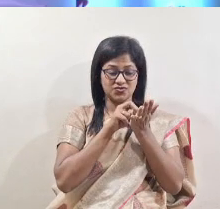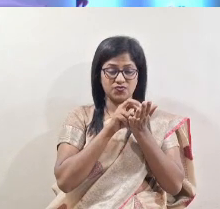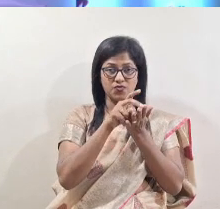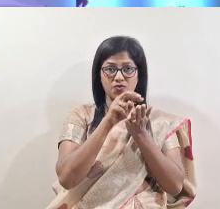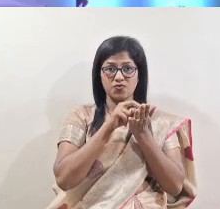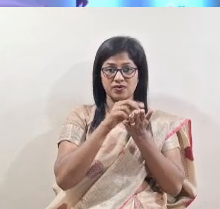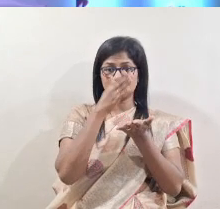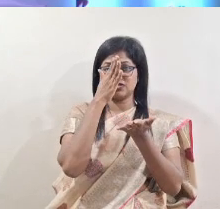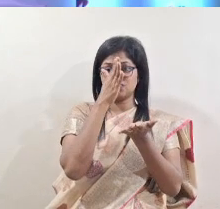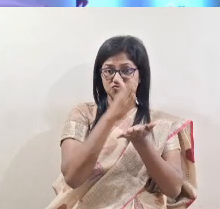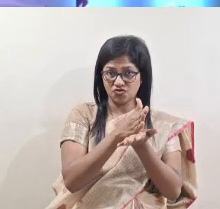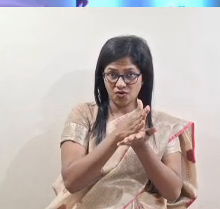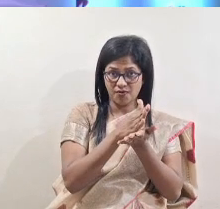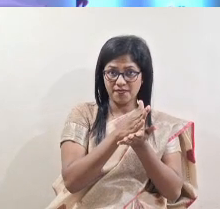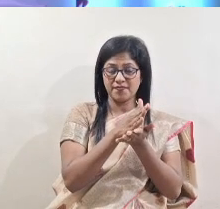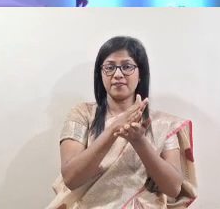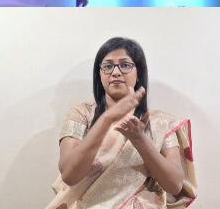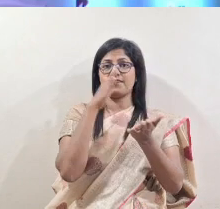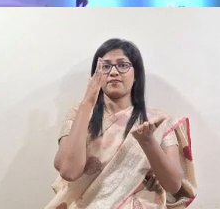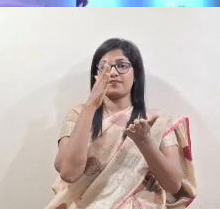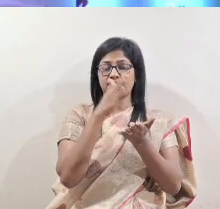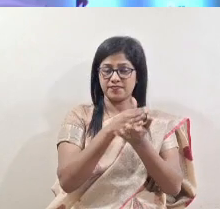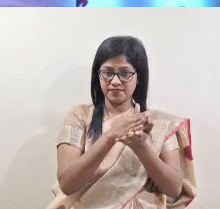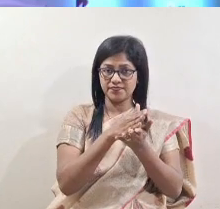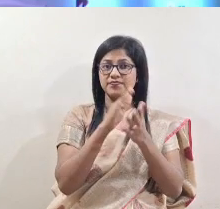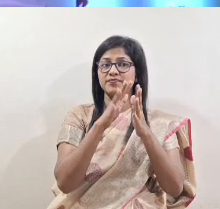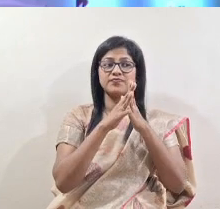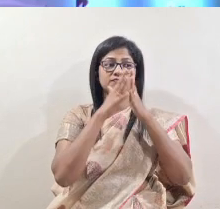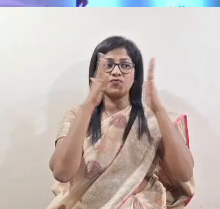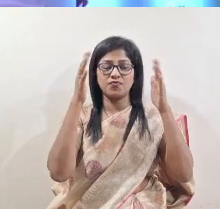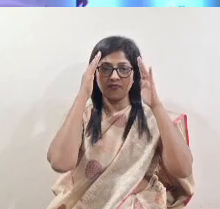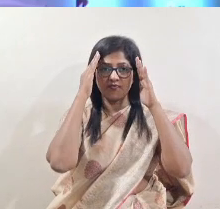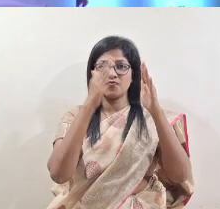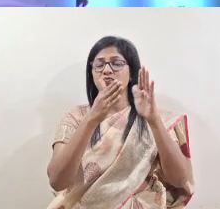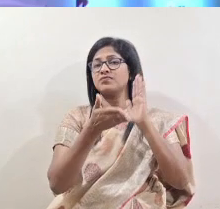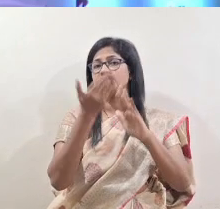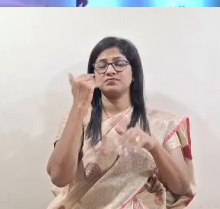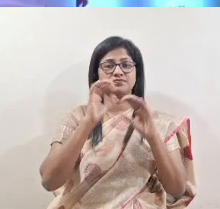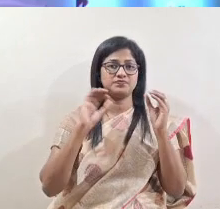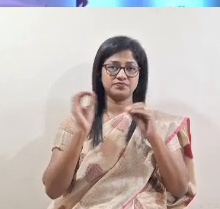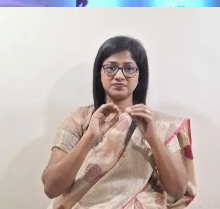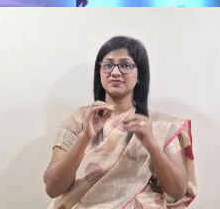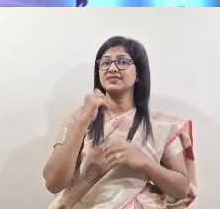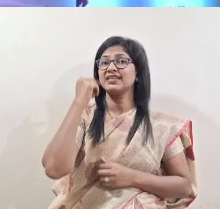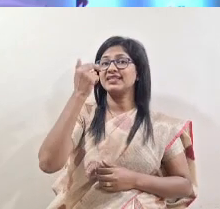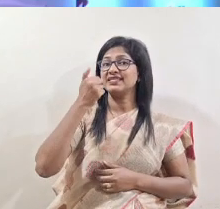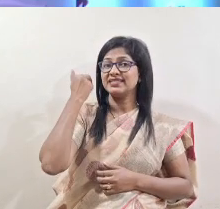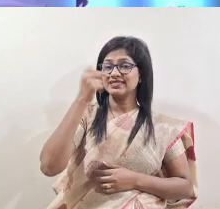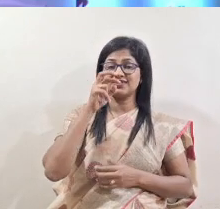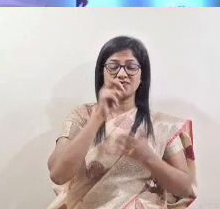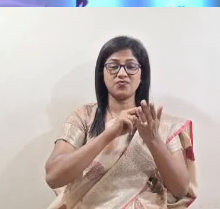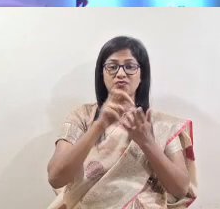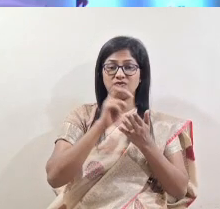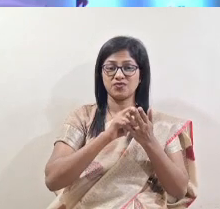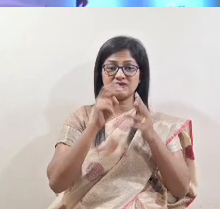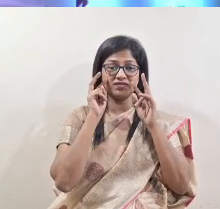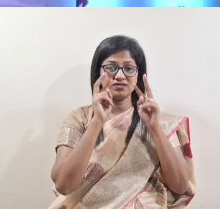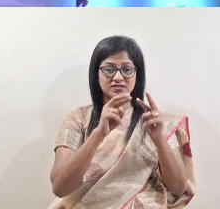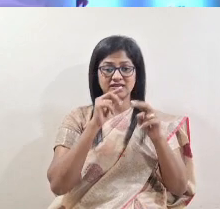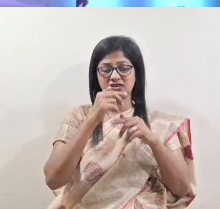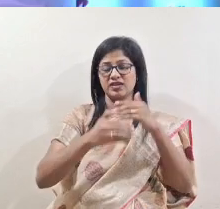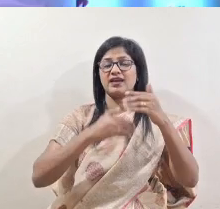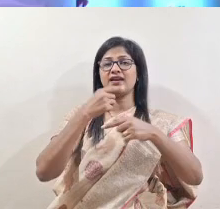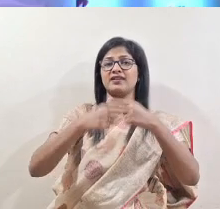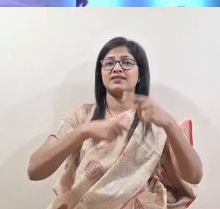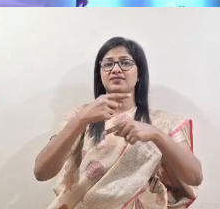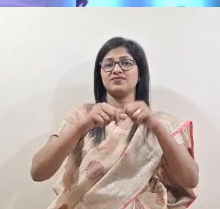natural walk dynamics of stopping motion in a crowd is not being considered explicitly. And the reason is that walking is usually treated